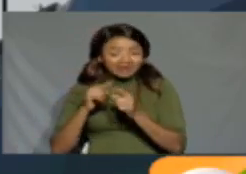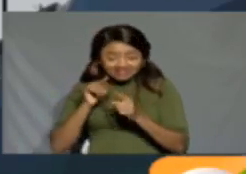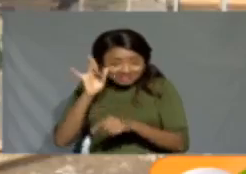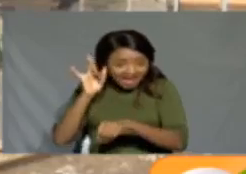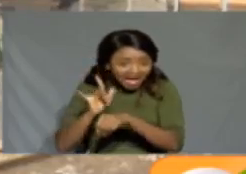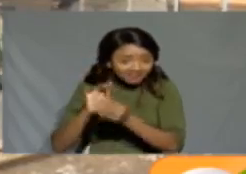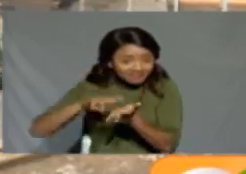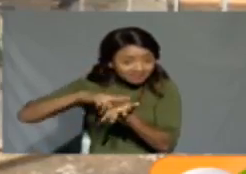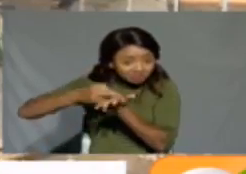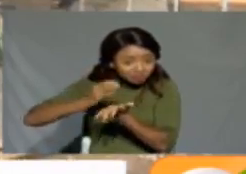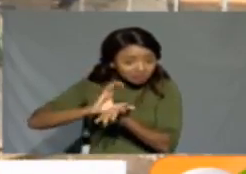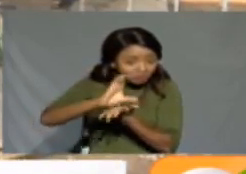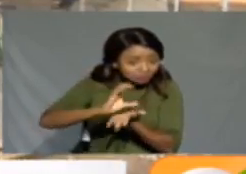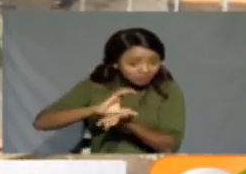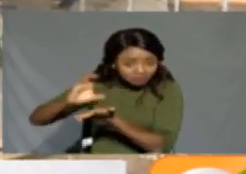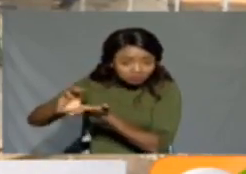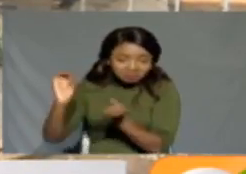sharing.